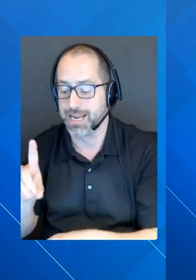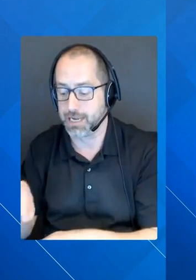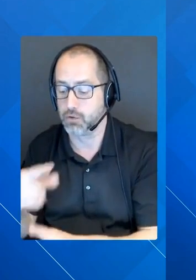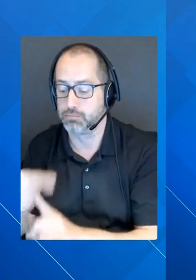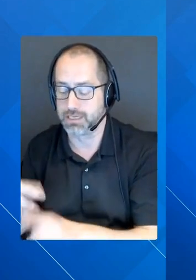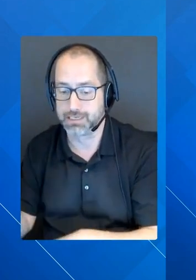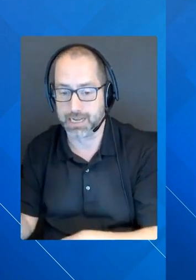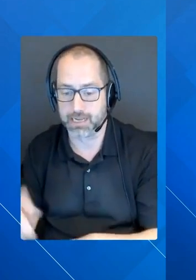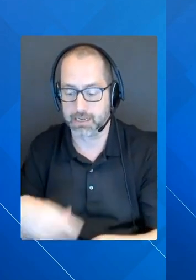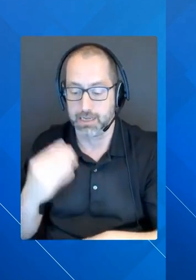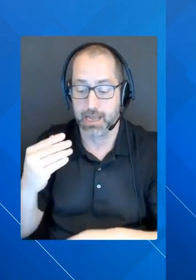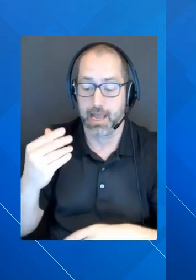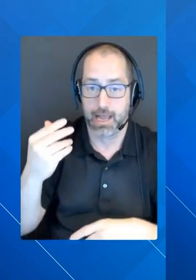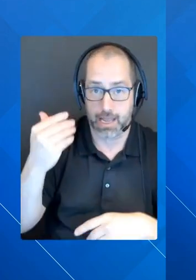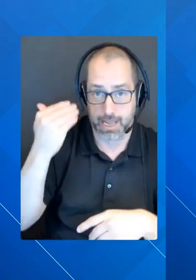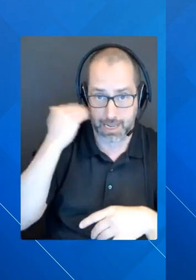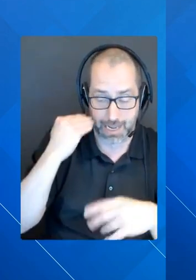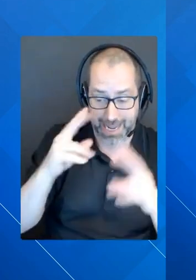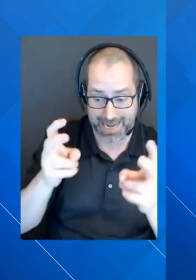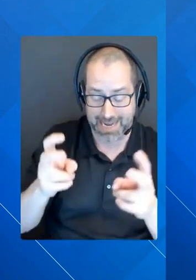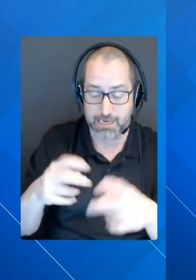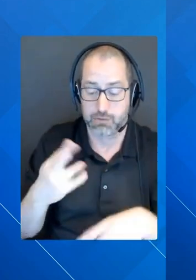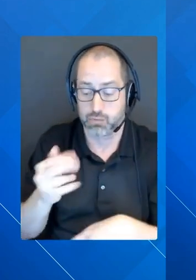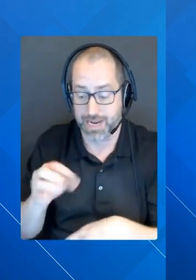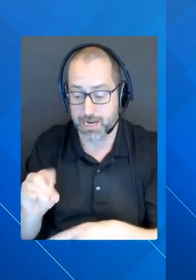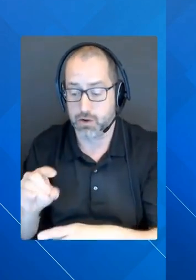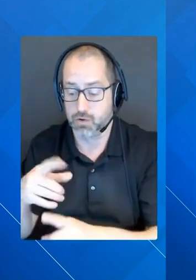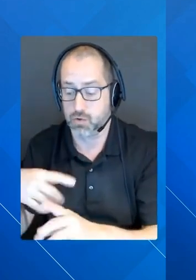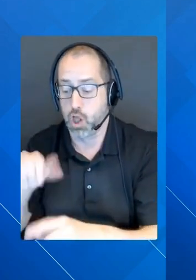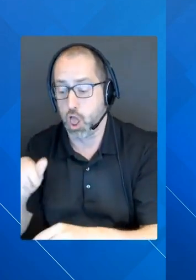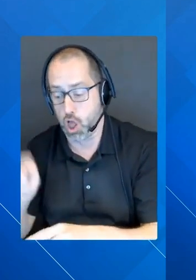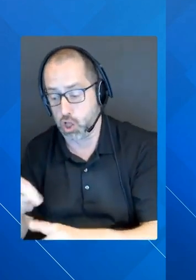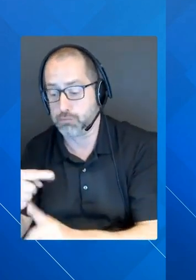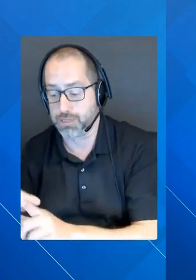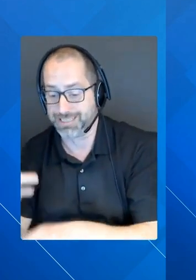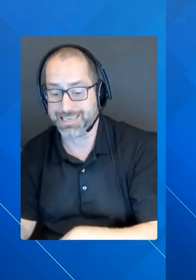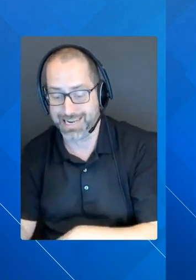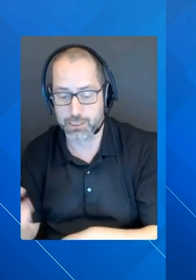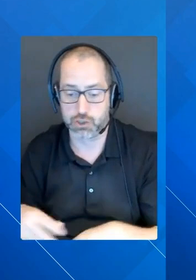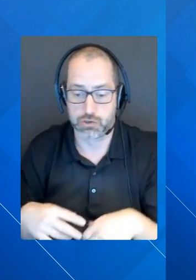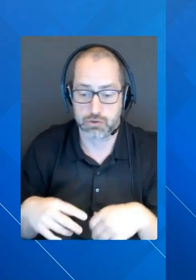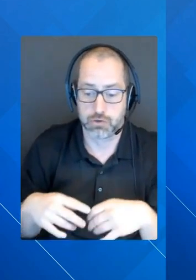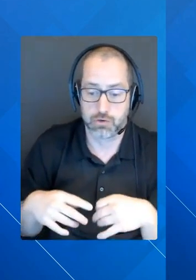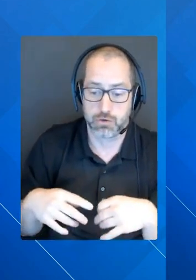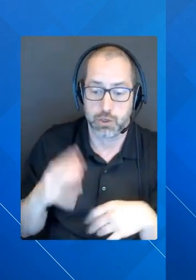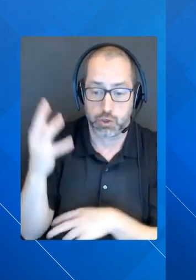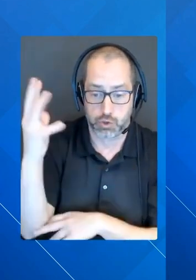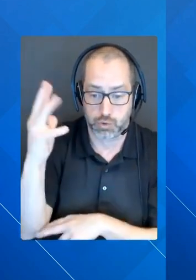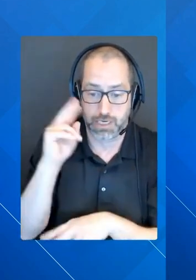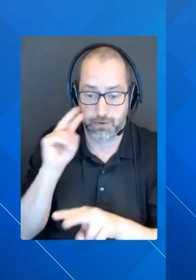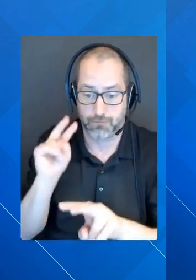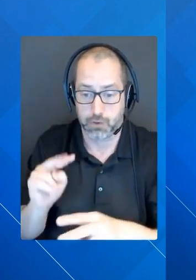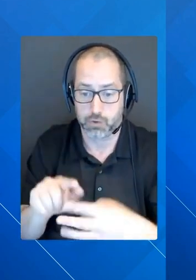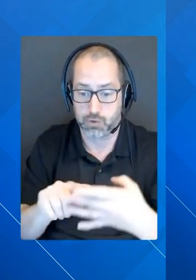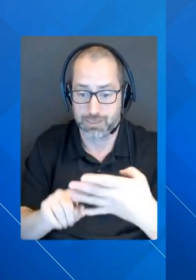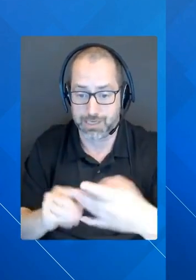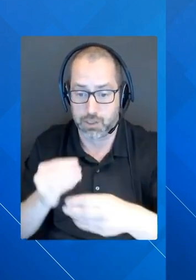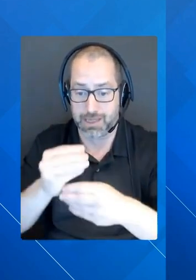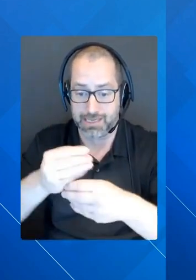Headings radio button checked Alt plus H. Tree view. Session list expanded 2 of 2 level